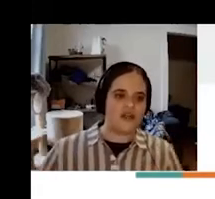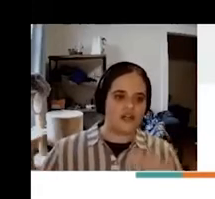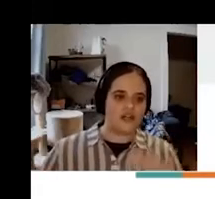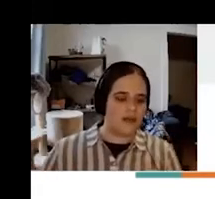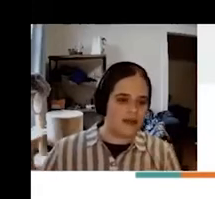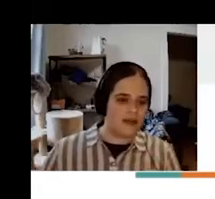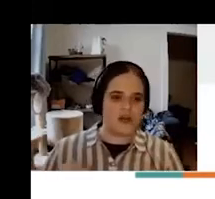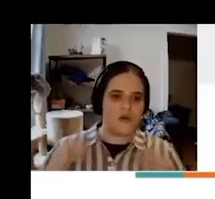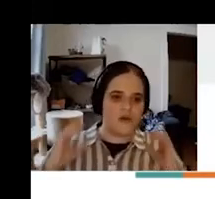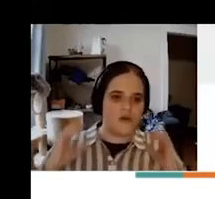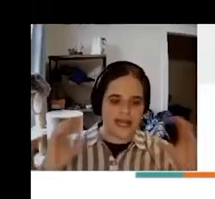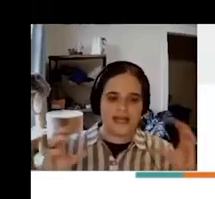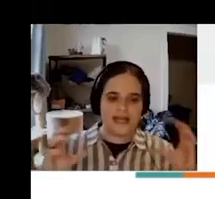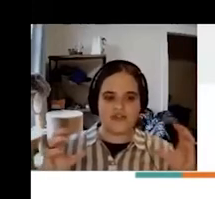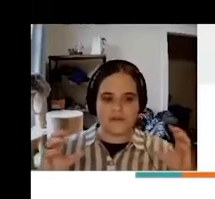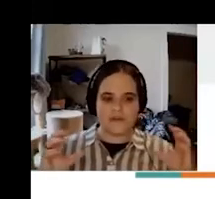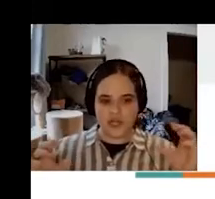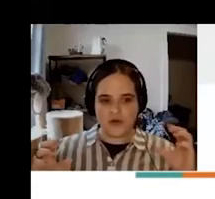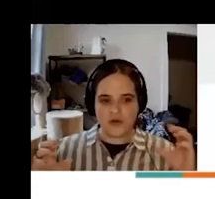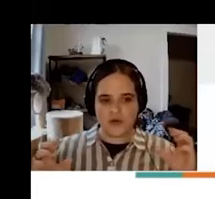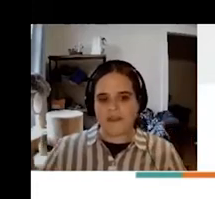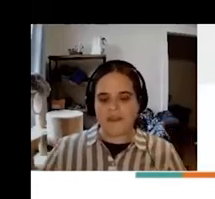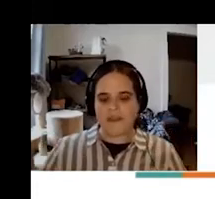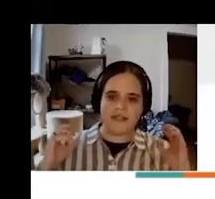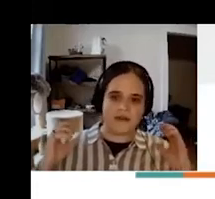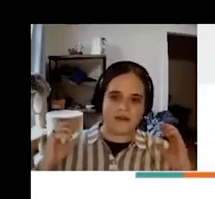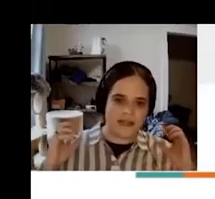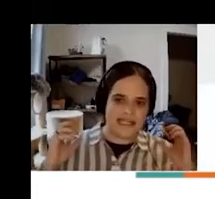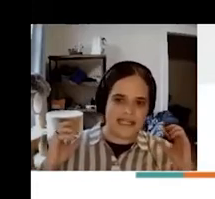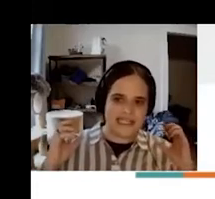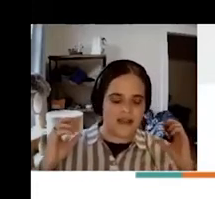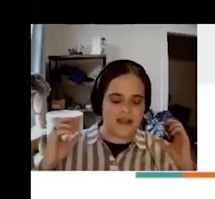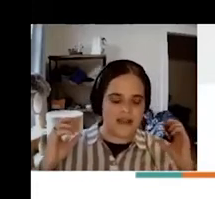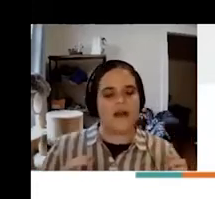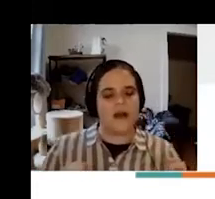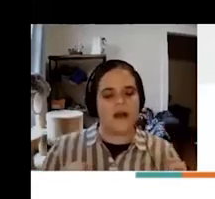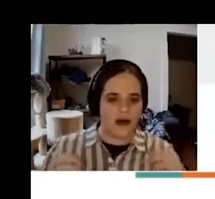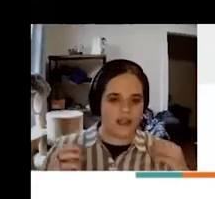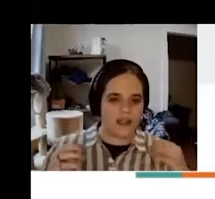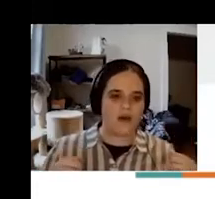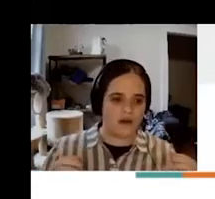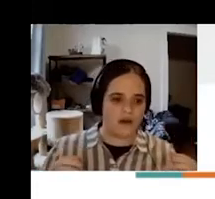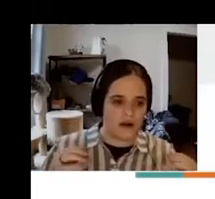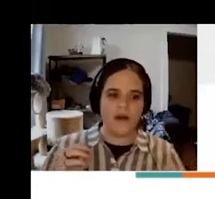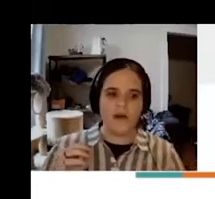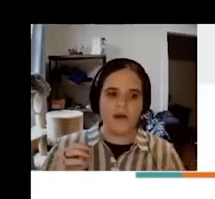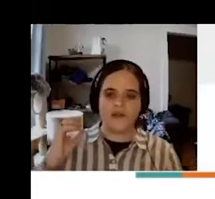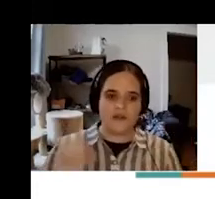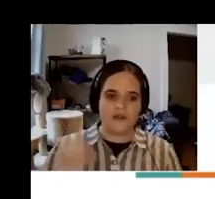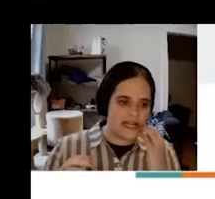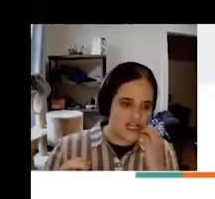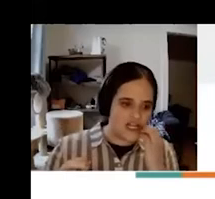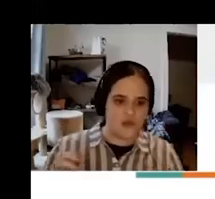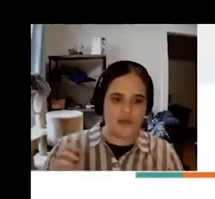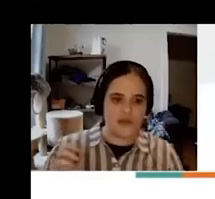the renderings are displayed. So that text description is shown, but then also there is the audio you heard earlier with